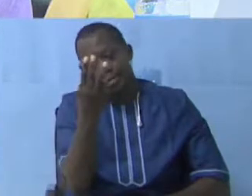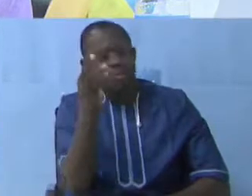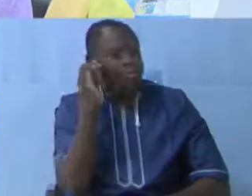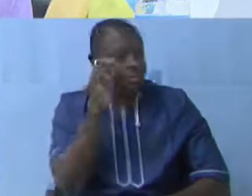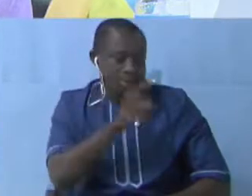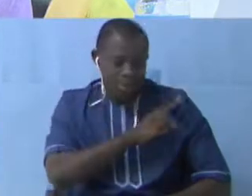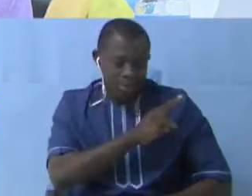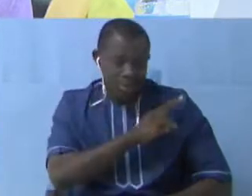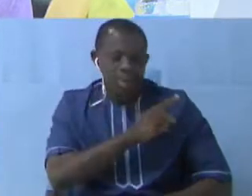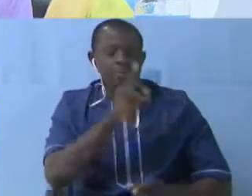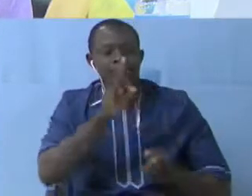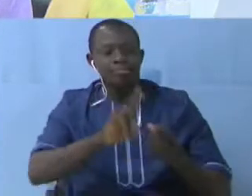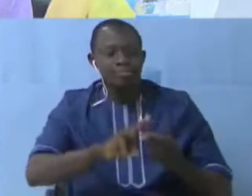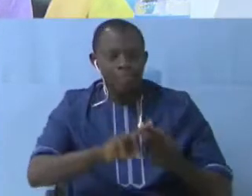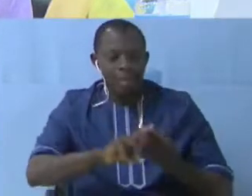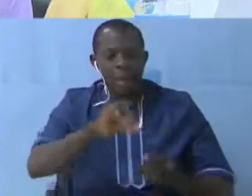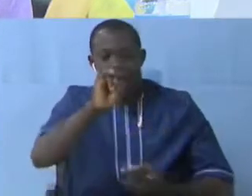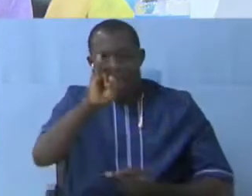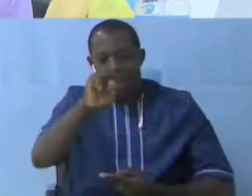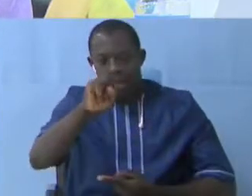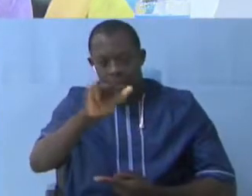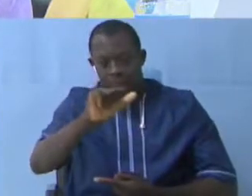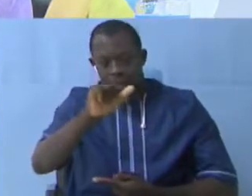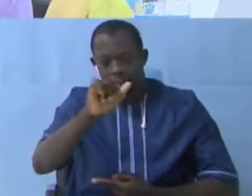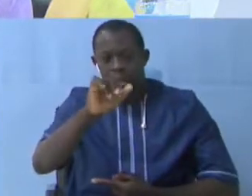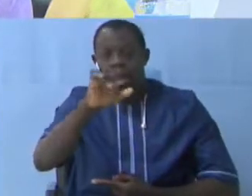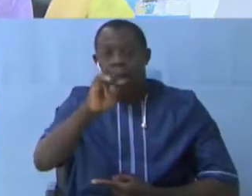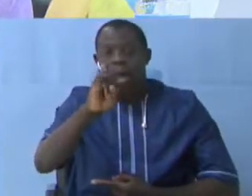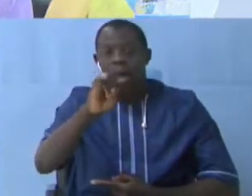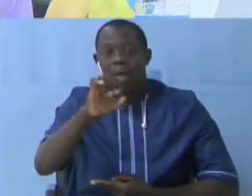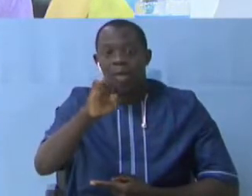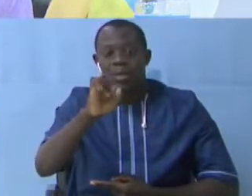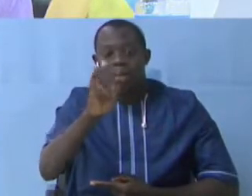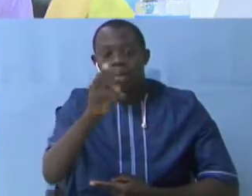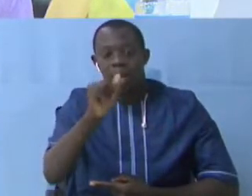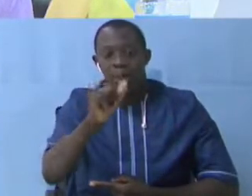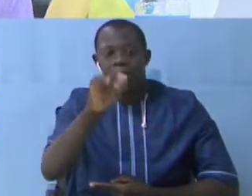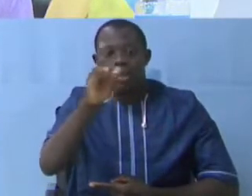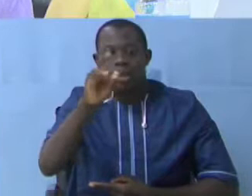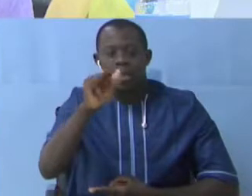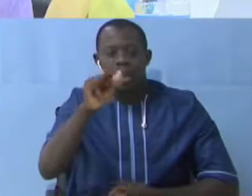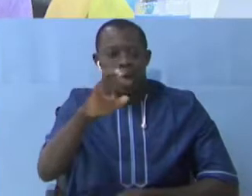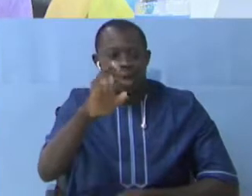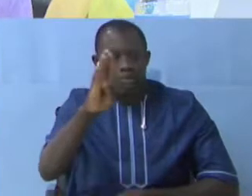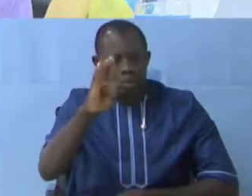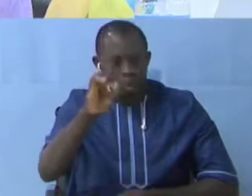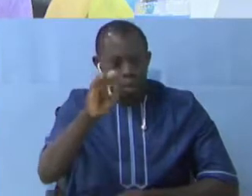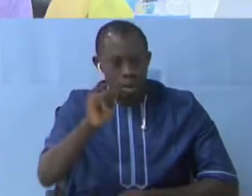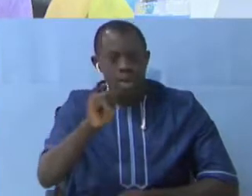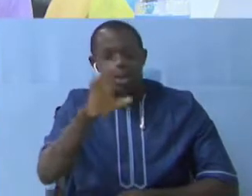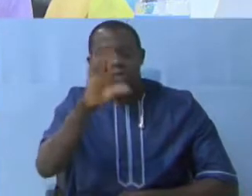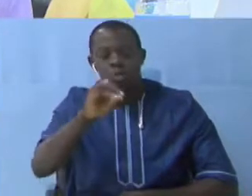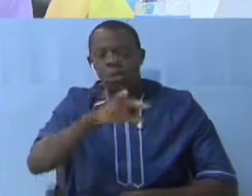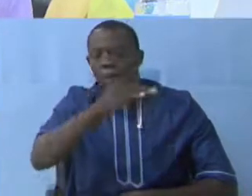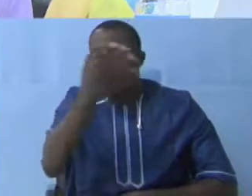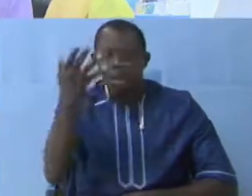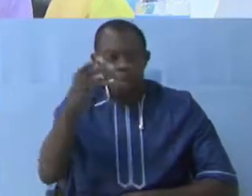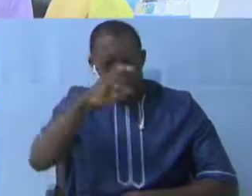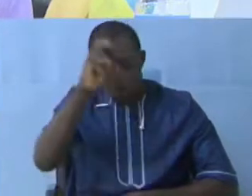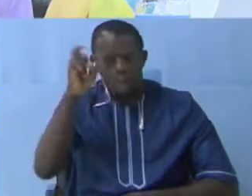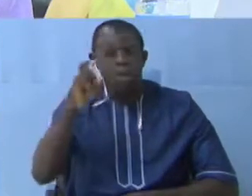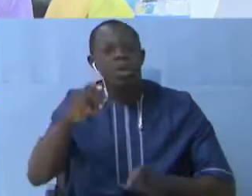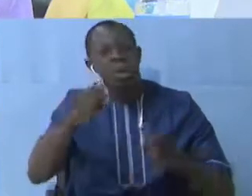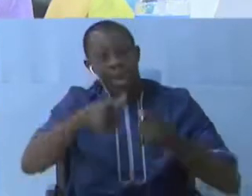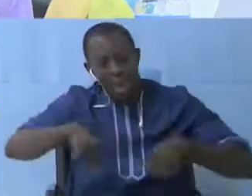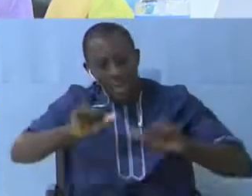de. Aisha Dabo. She has done a lot of work with all of us. def na lu bari bari ci liggéey ak ñun. In terms of the